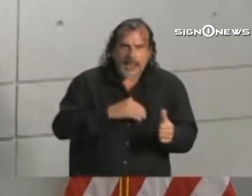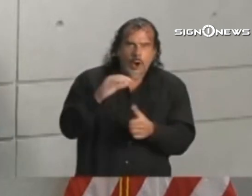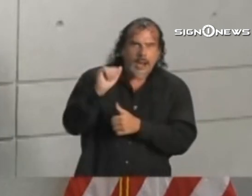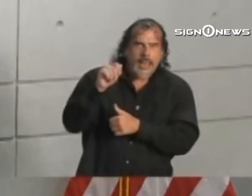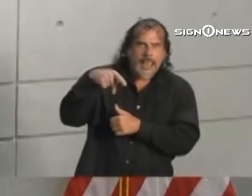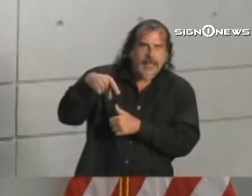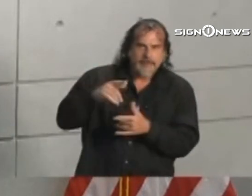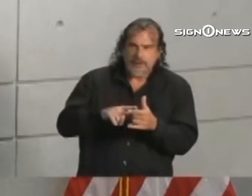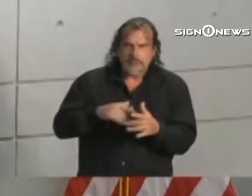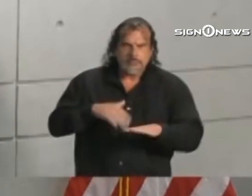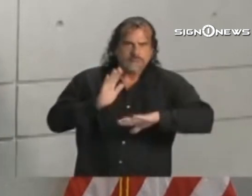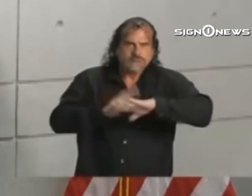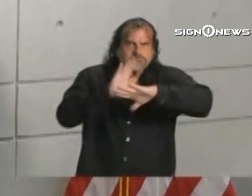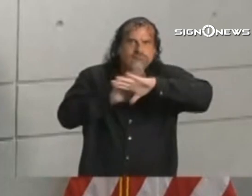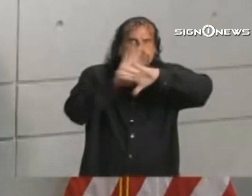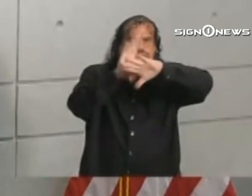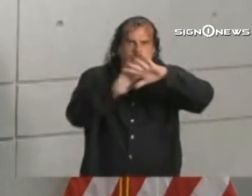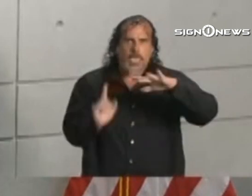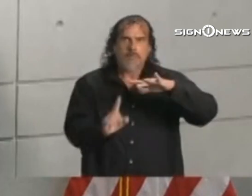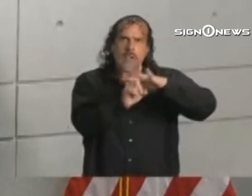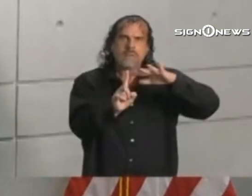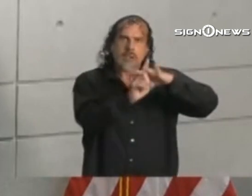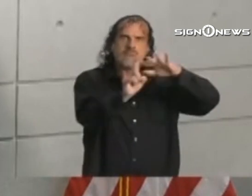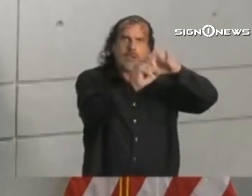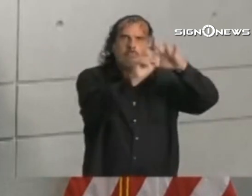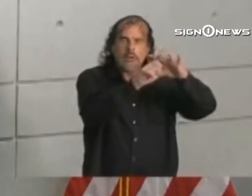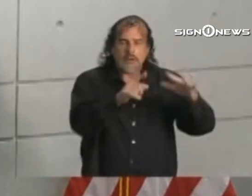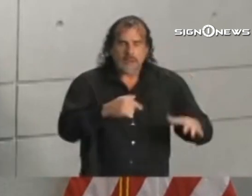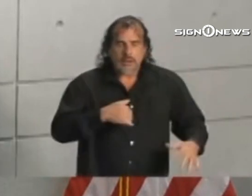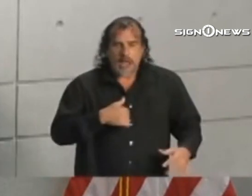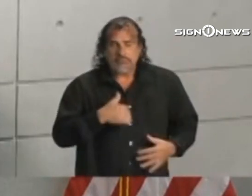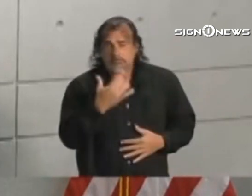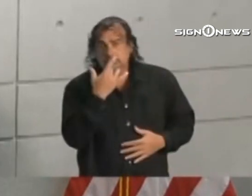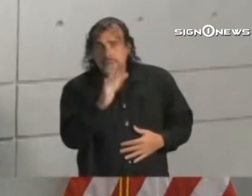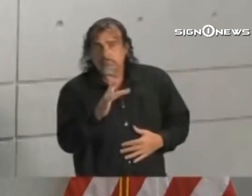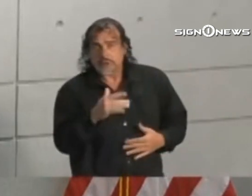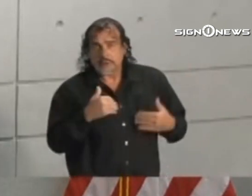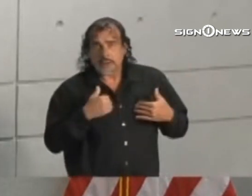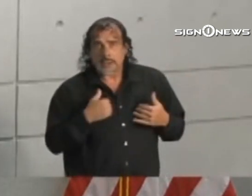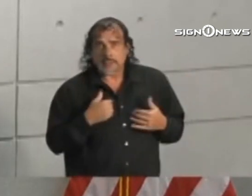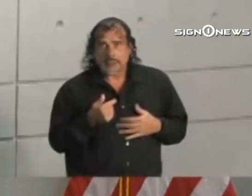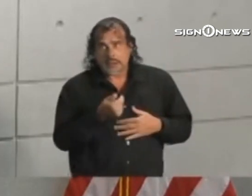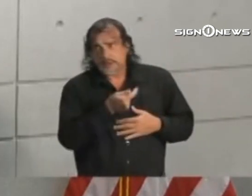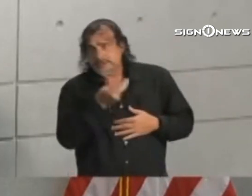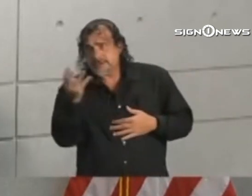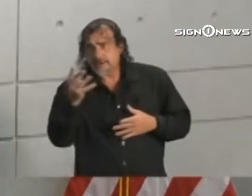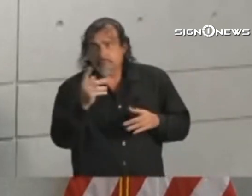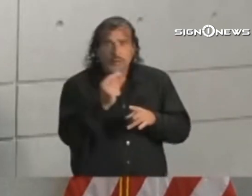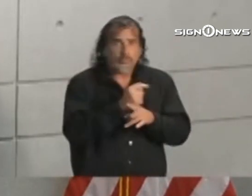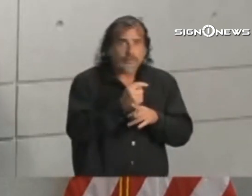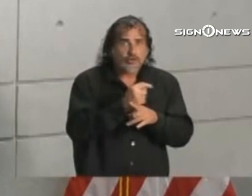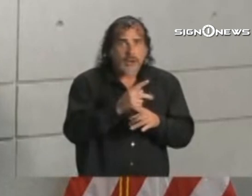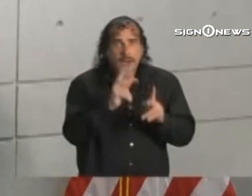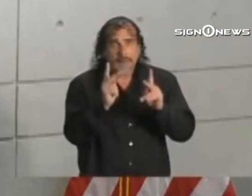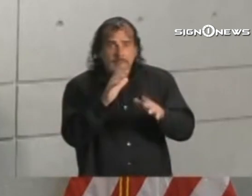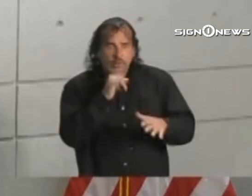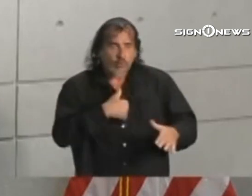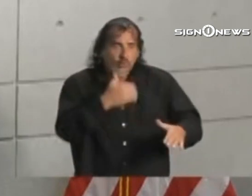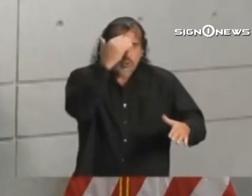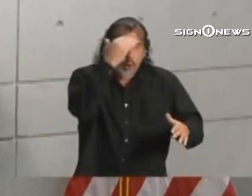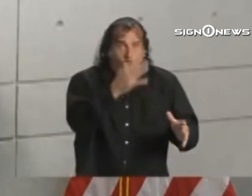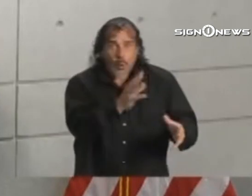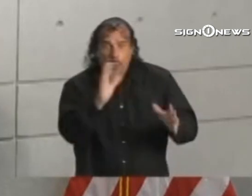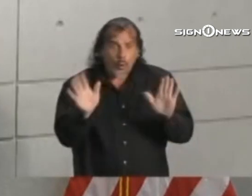to put out those weather alerts. And I'm very fortunate to have a number of trained meteorologists that work on my staff as well to do